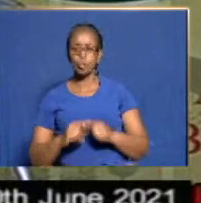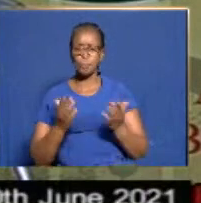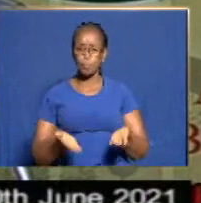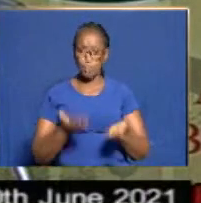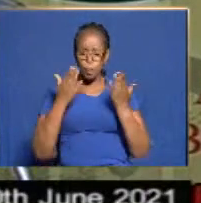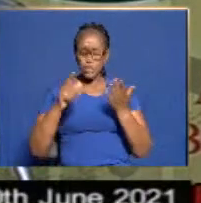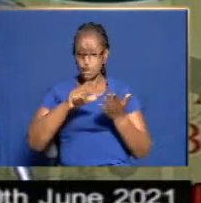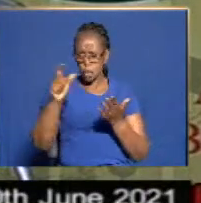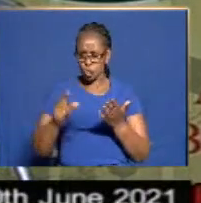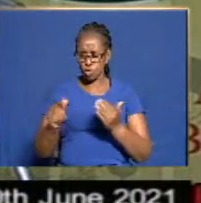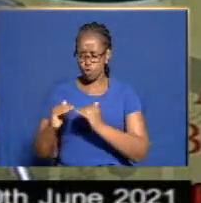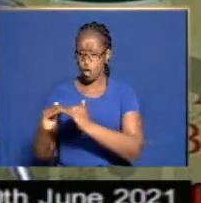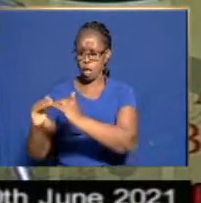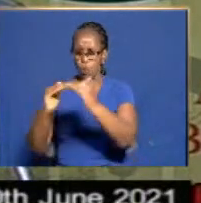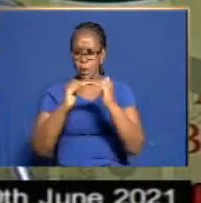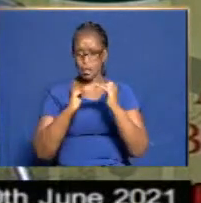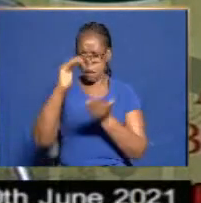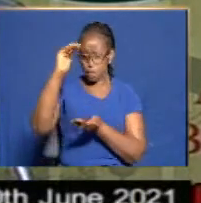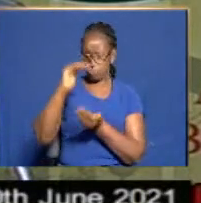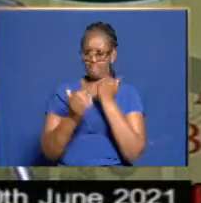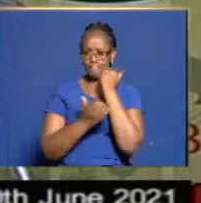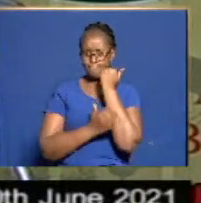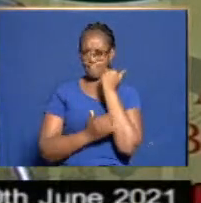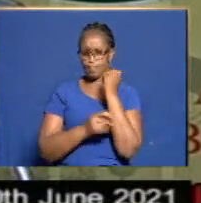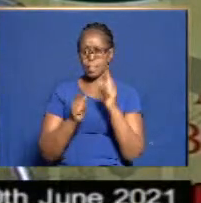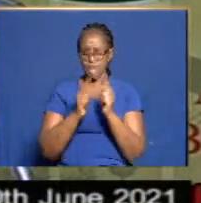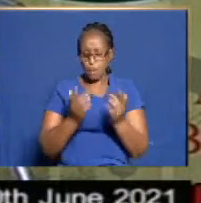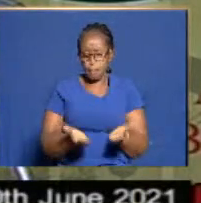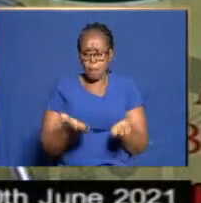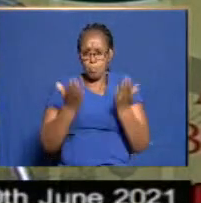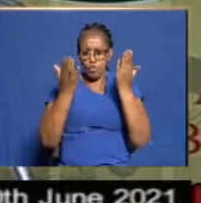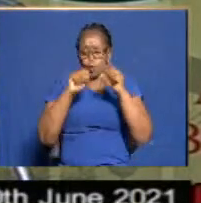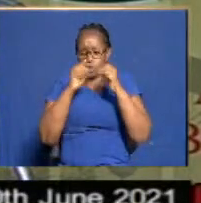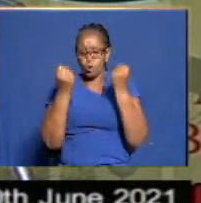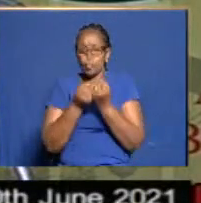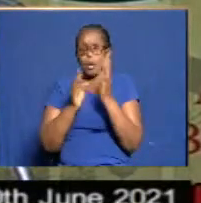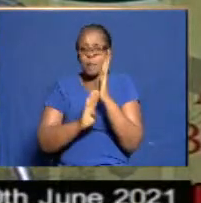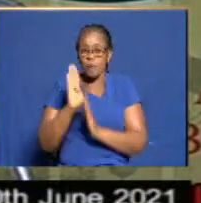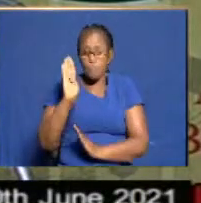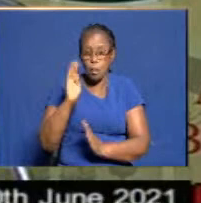equity, reduce poverty, and enhance social development, I have set aside